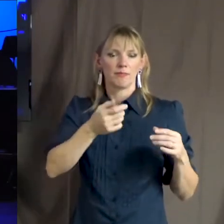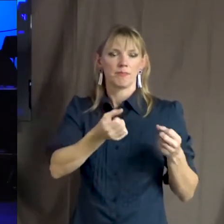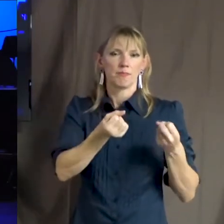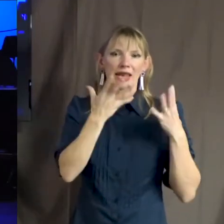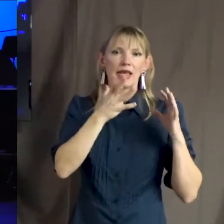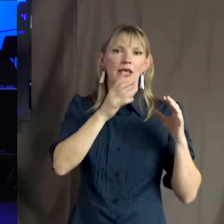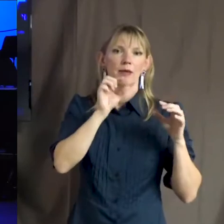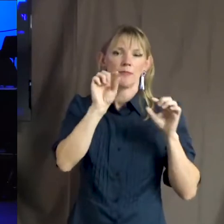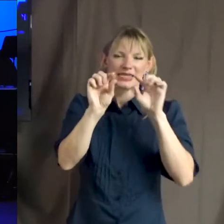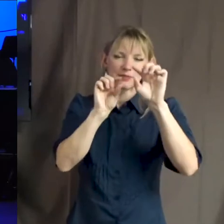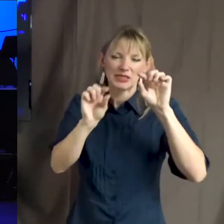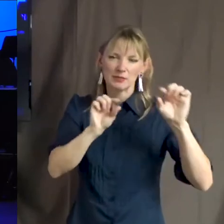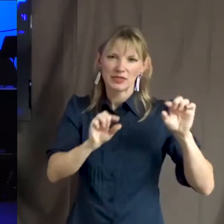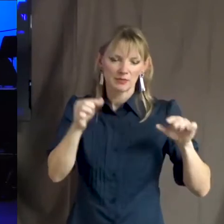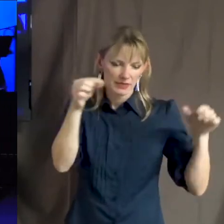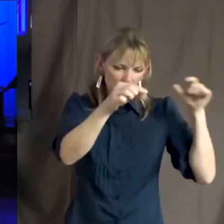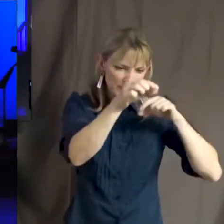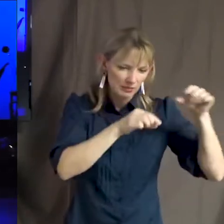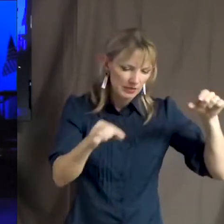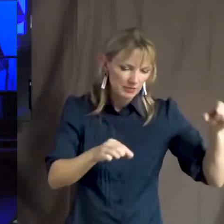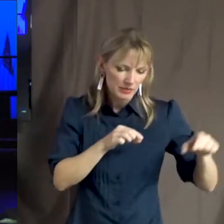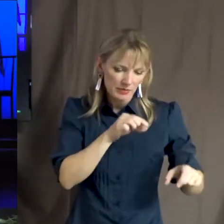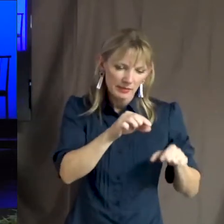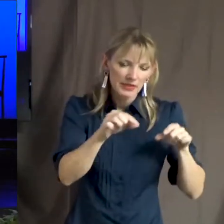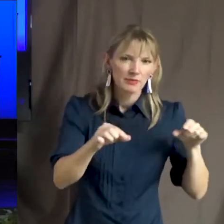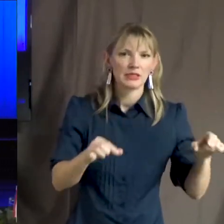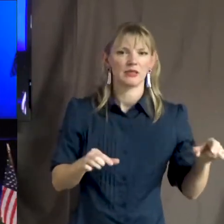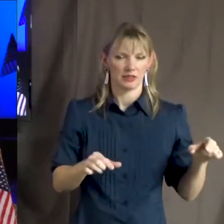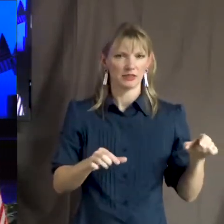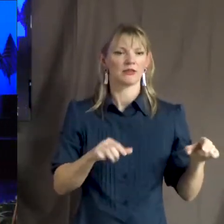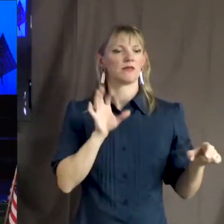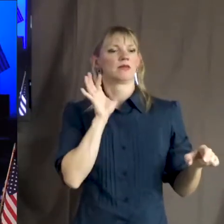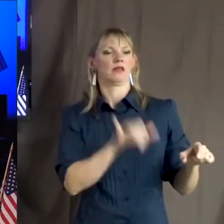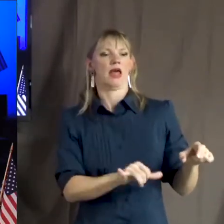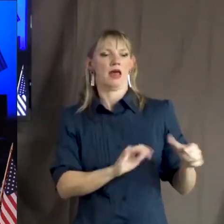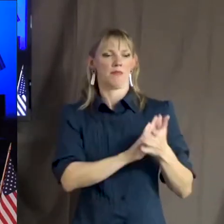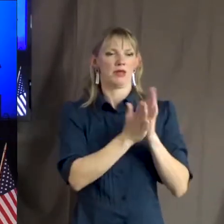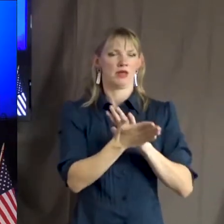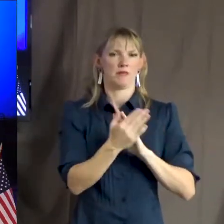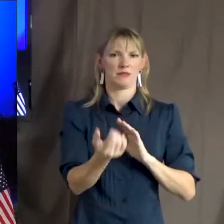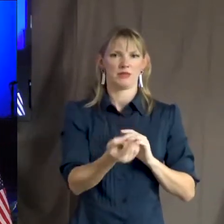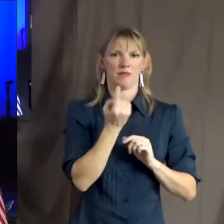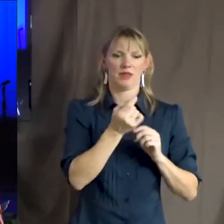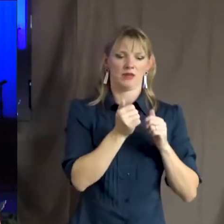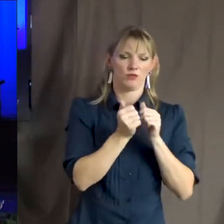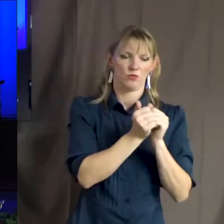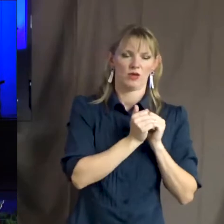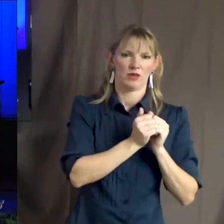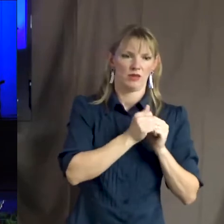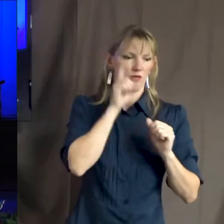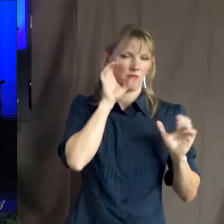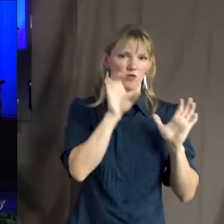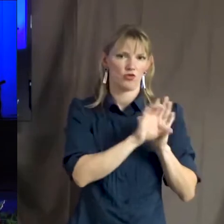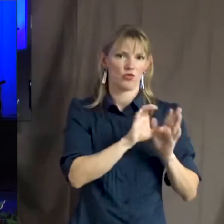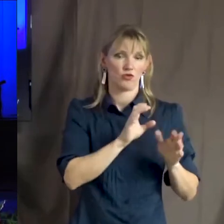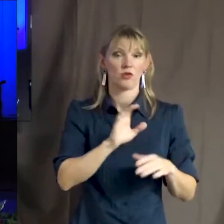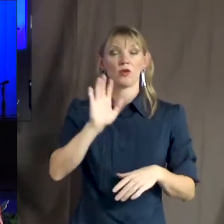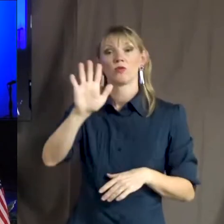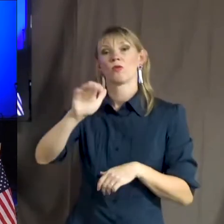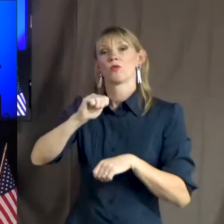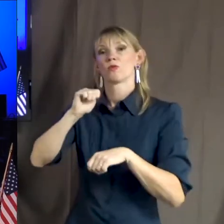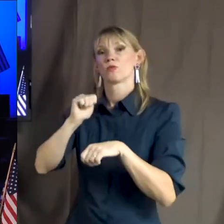the end." Isn't that a great way to think about our country? What is the stone that you are contributing to your